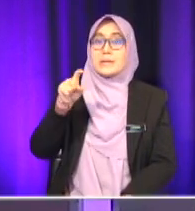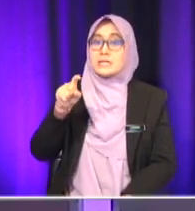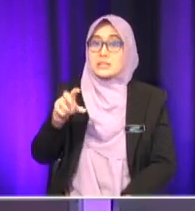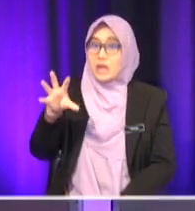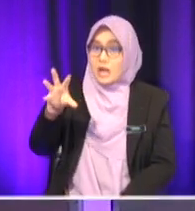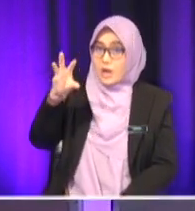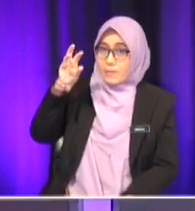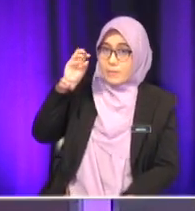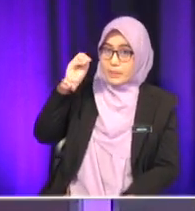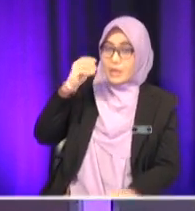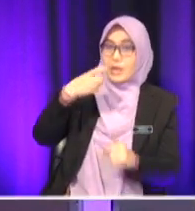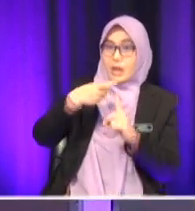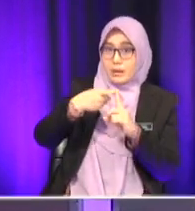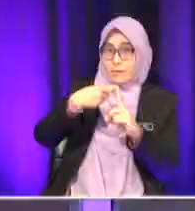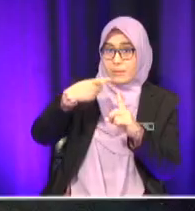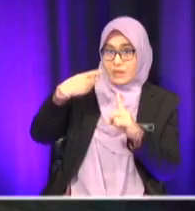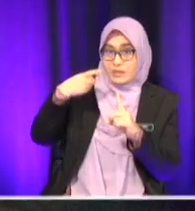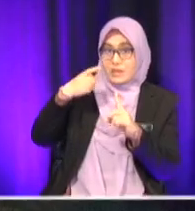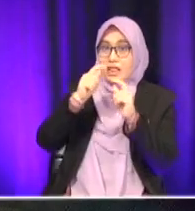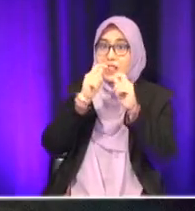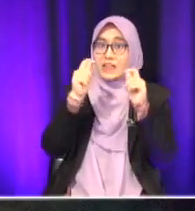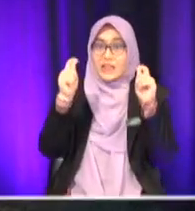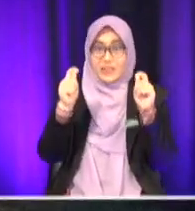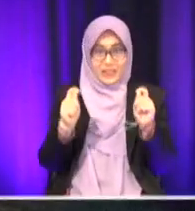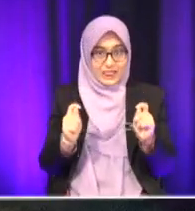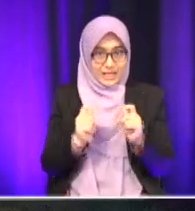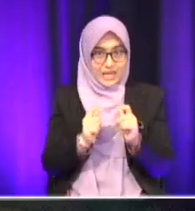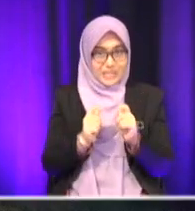itself. Alright. So the